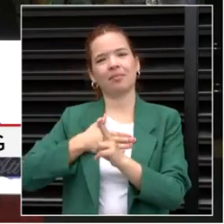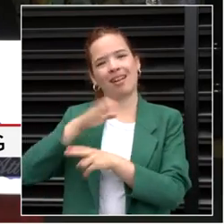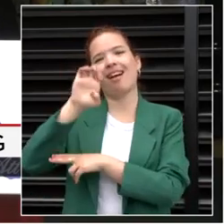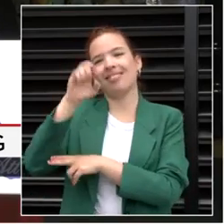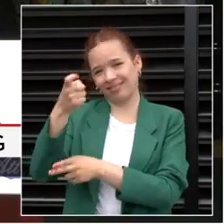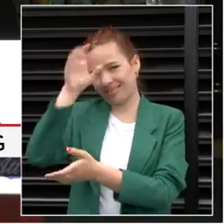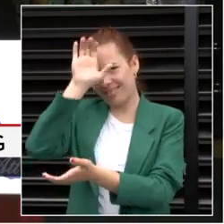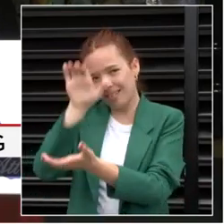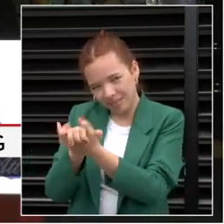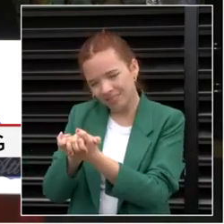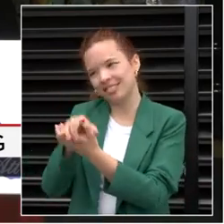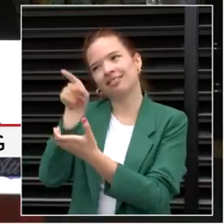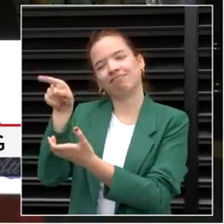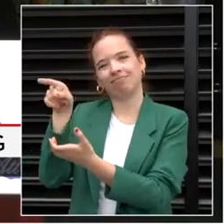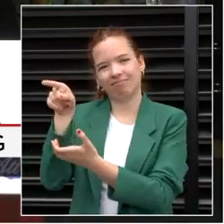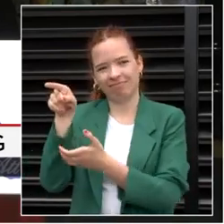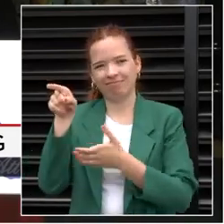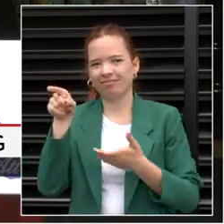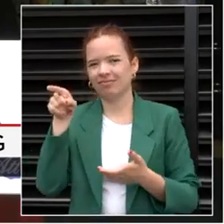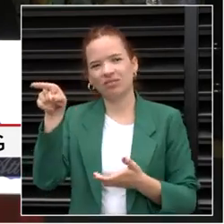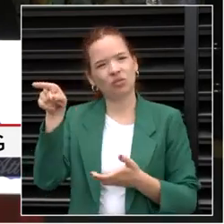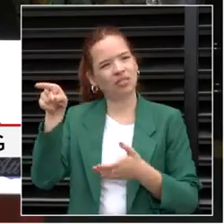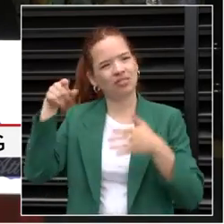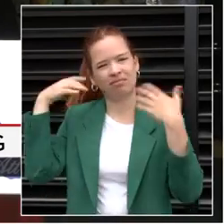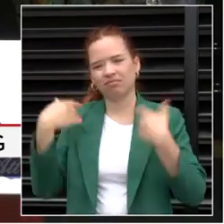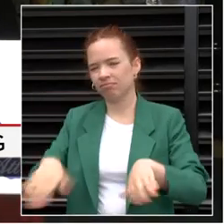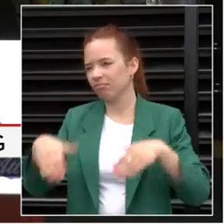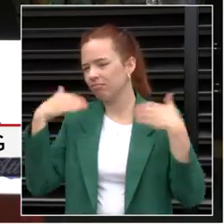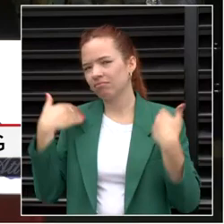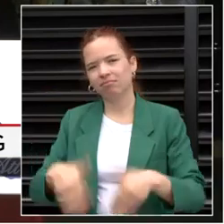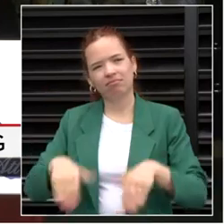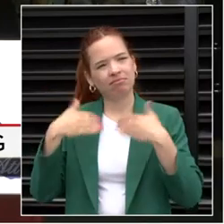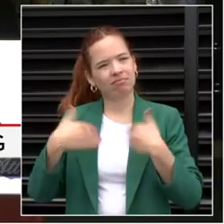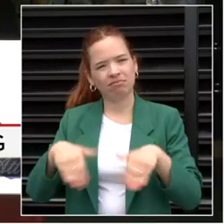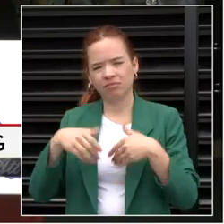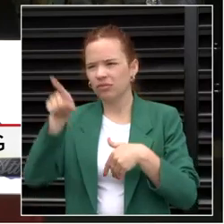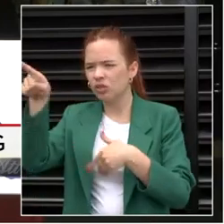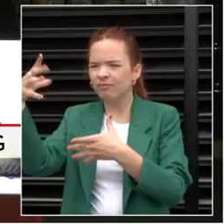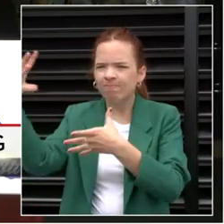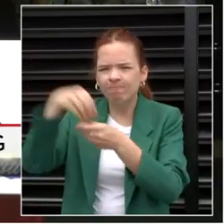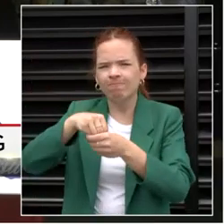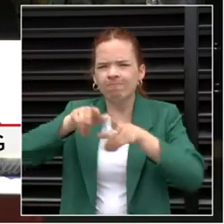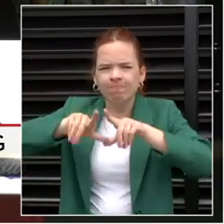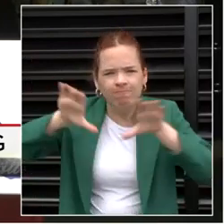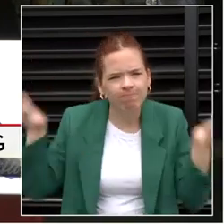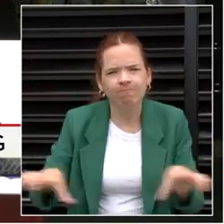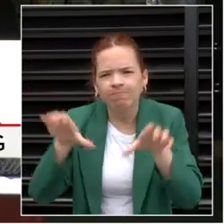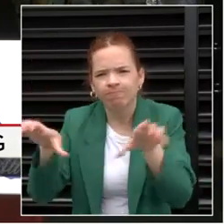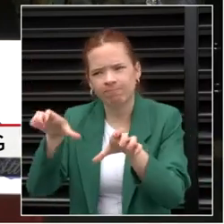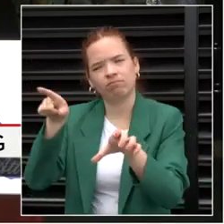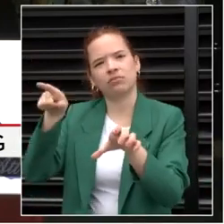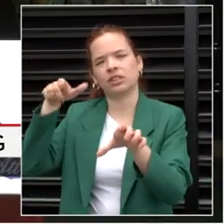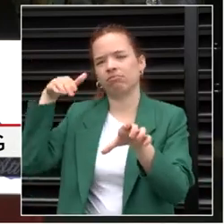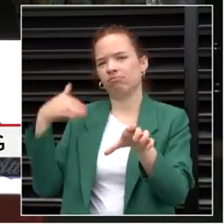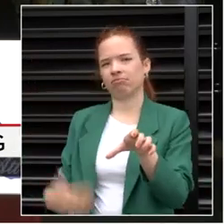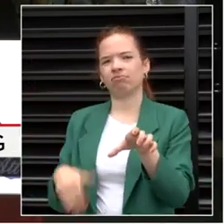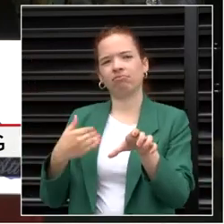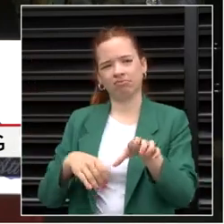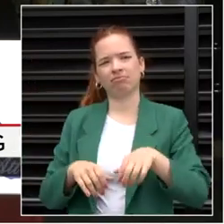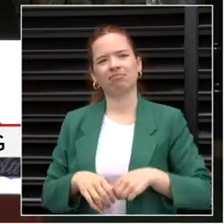force. Mark Holmes, whose creative energy and graphic imprint infused all of